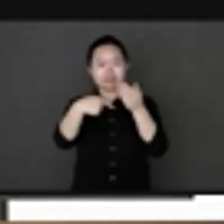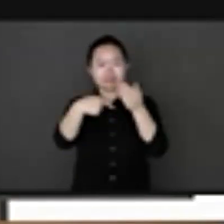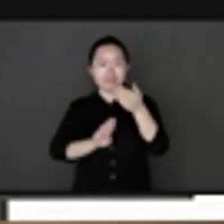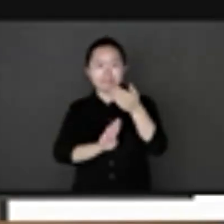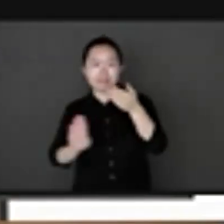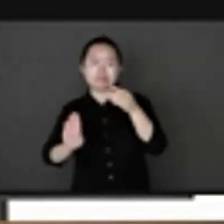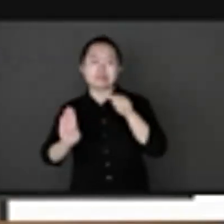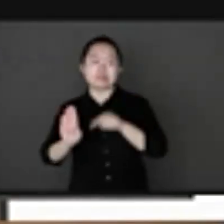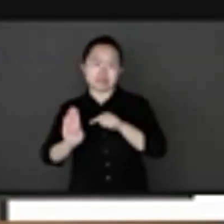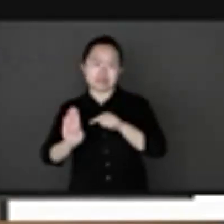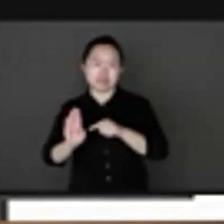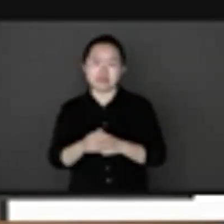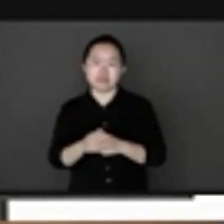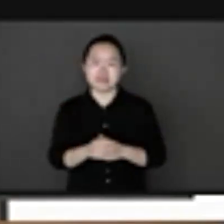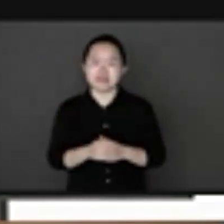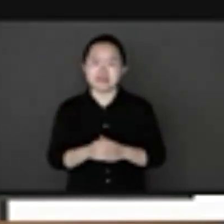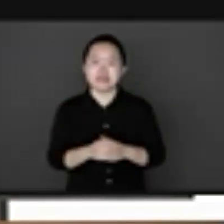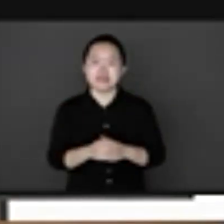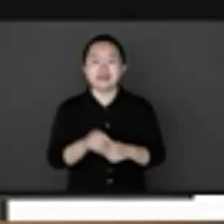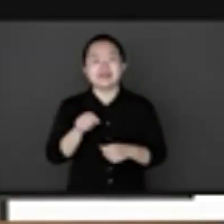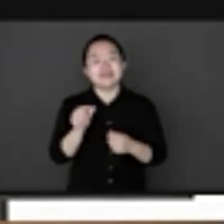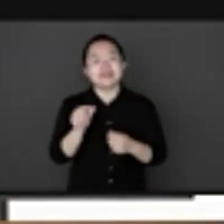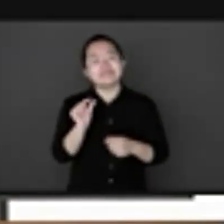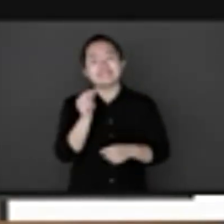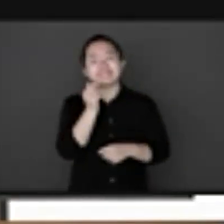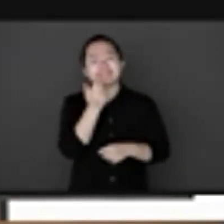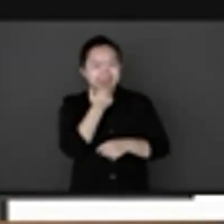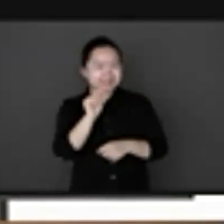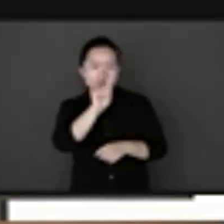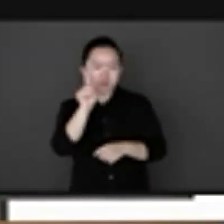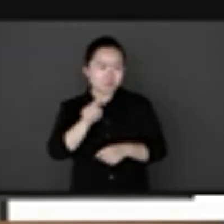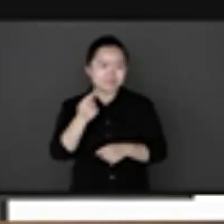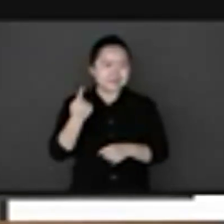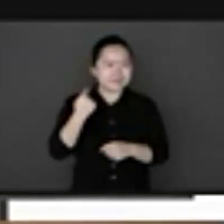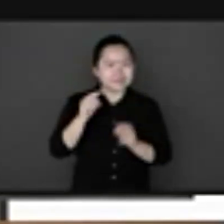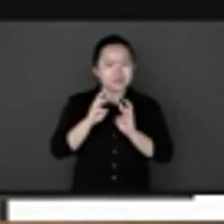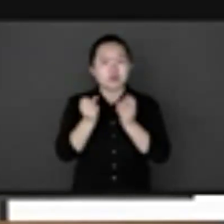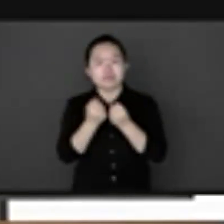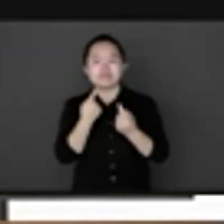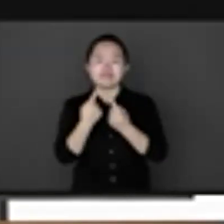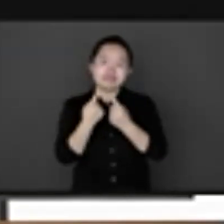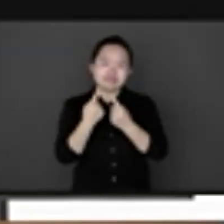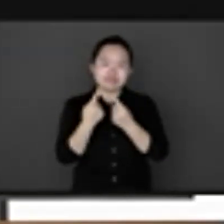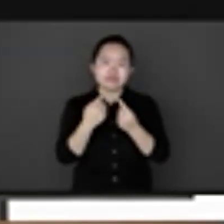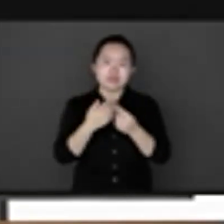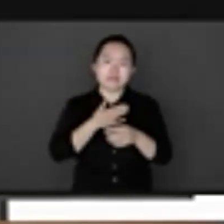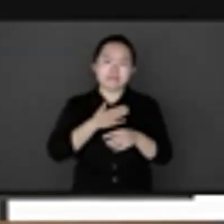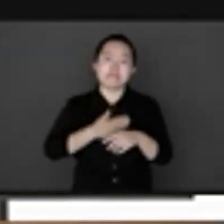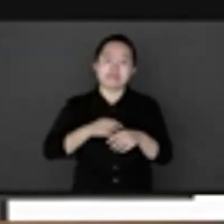were usage without hearing and limited hearing as primary, but this type